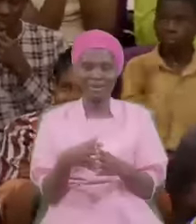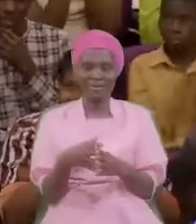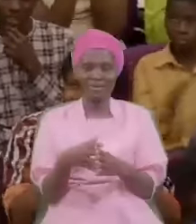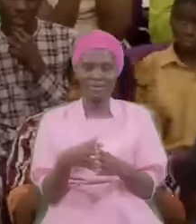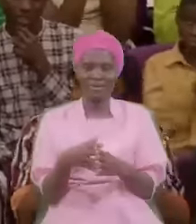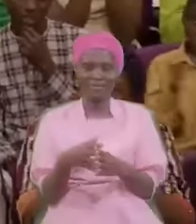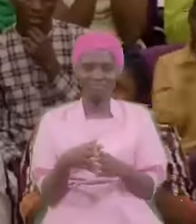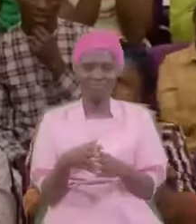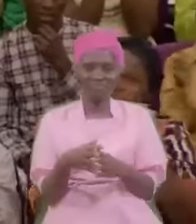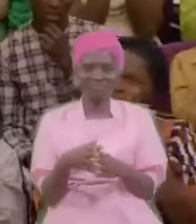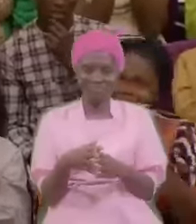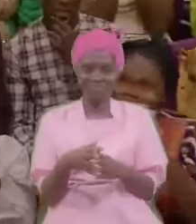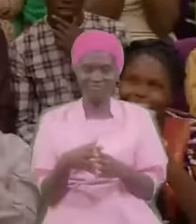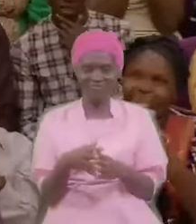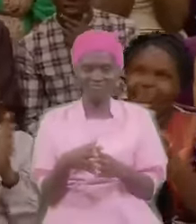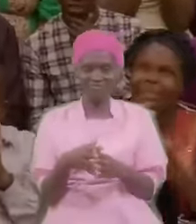Healed,